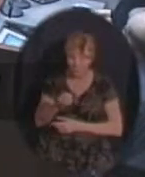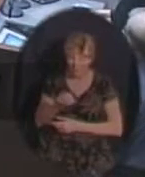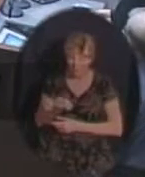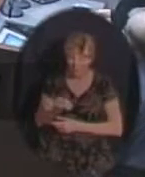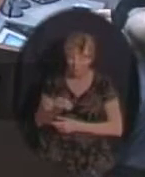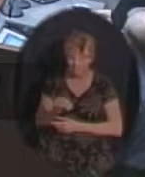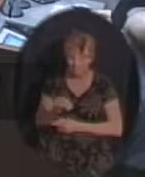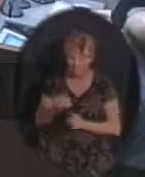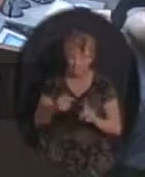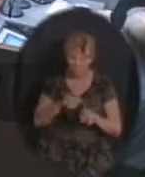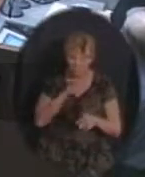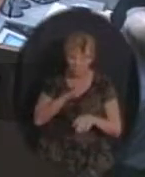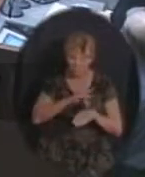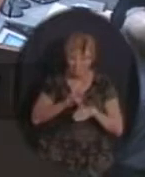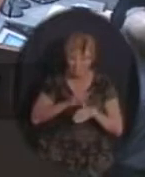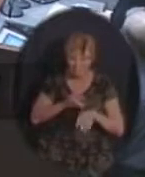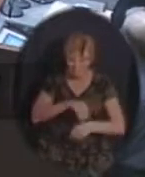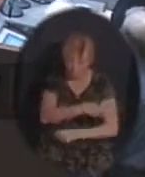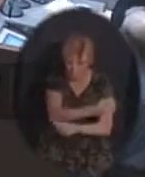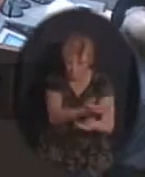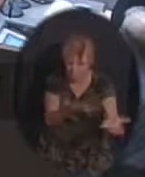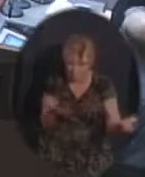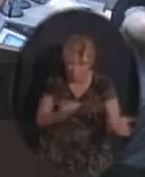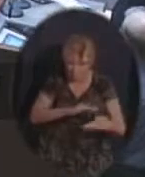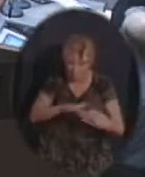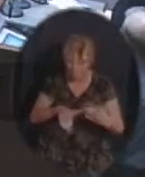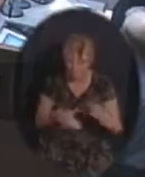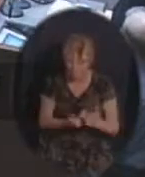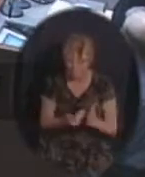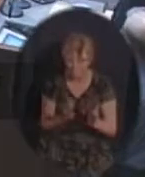I don't think that's unreasonable, Mr. Pullen. I think that's a good point.